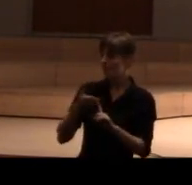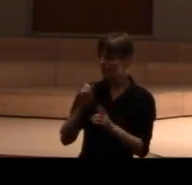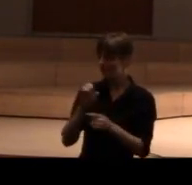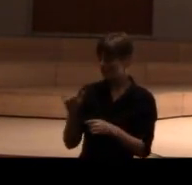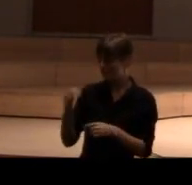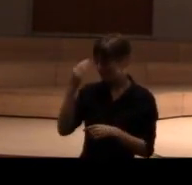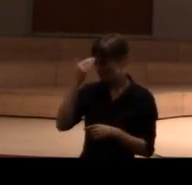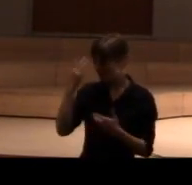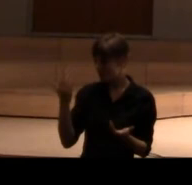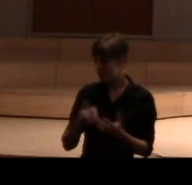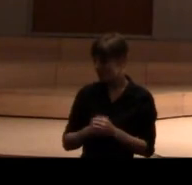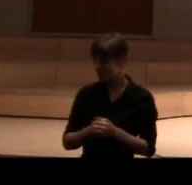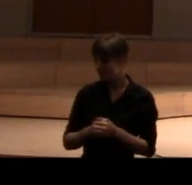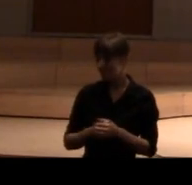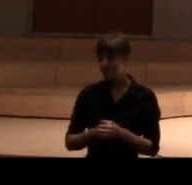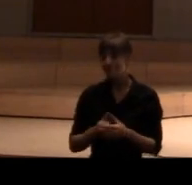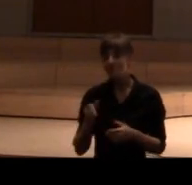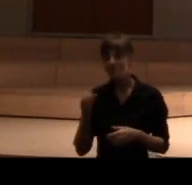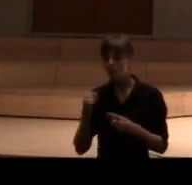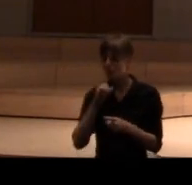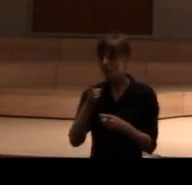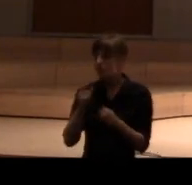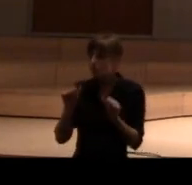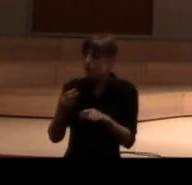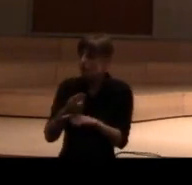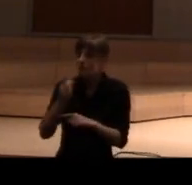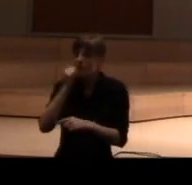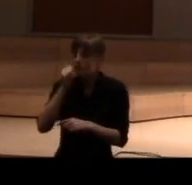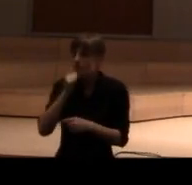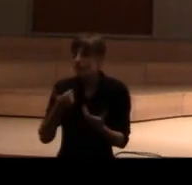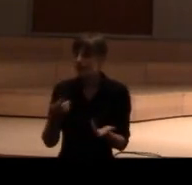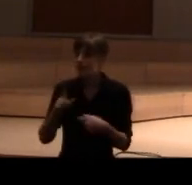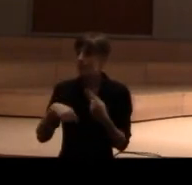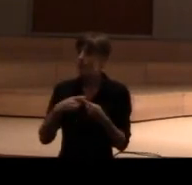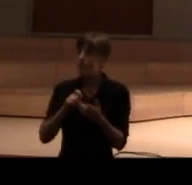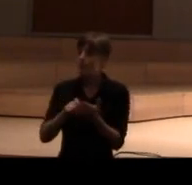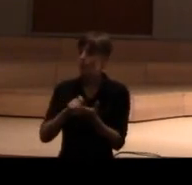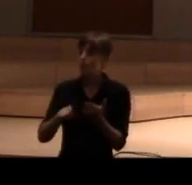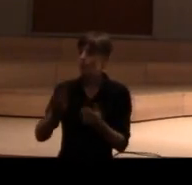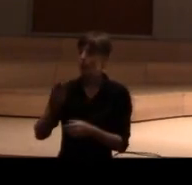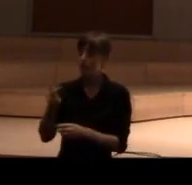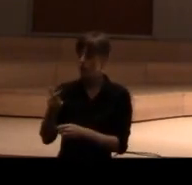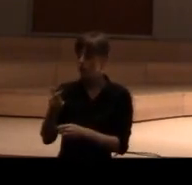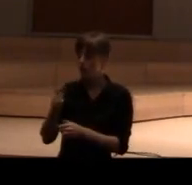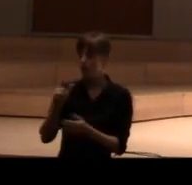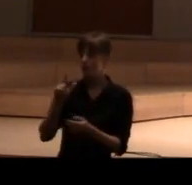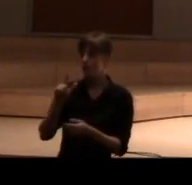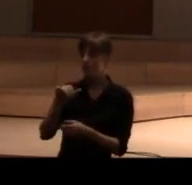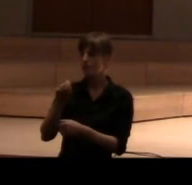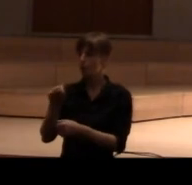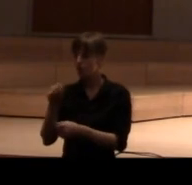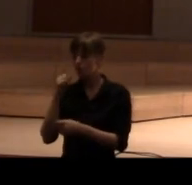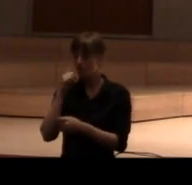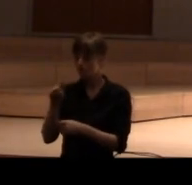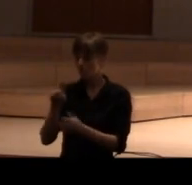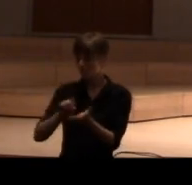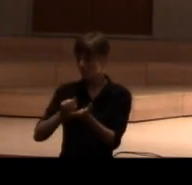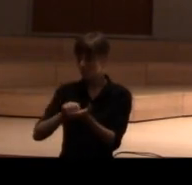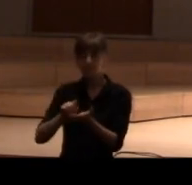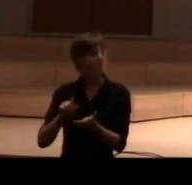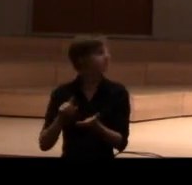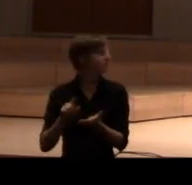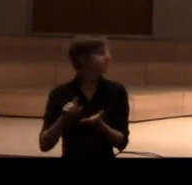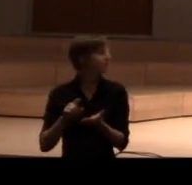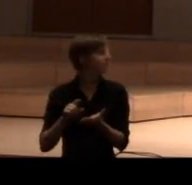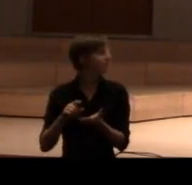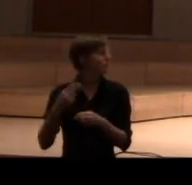day, or at least a lot of the time. When I wrote a blog post for the Huffington Post one time called Would You Let Your Daughter Wear This? You should look it up,